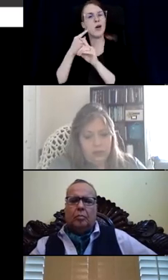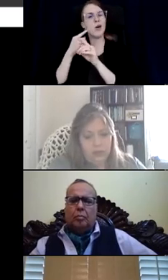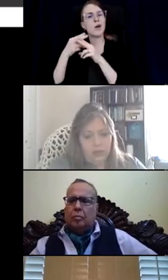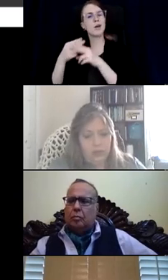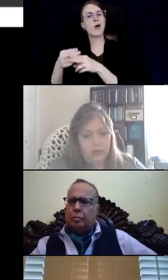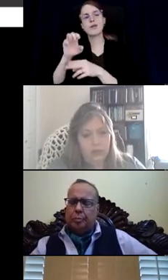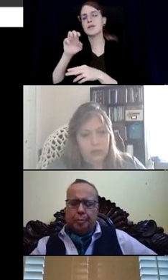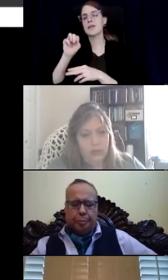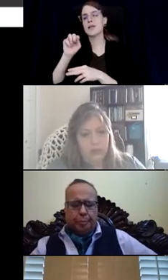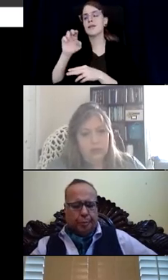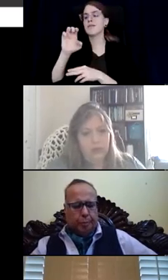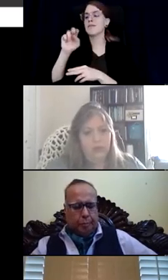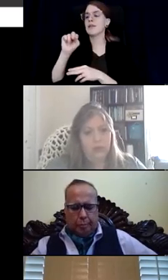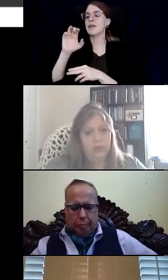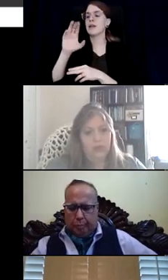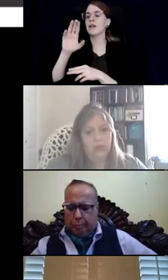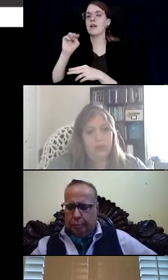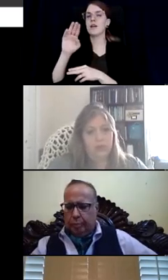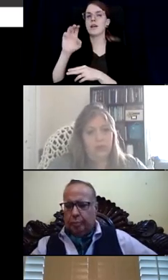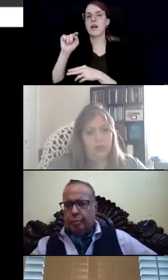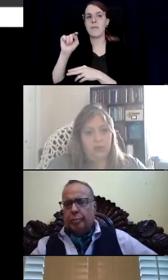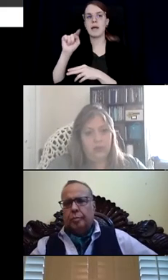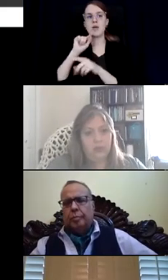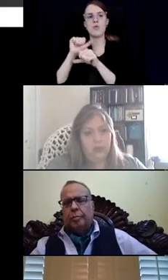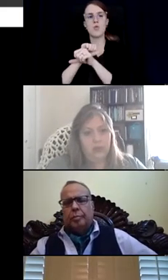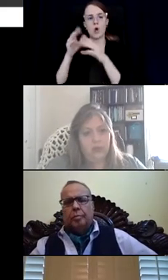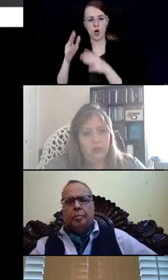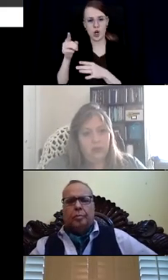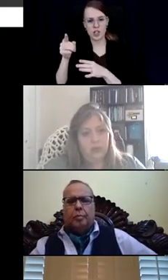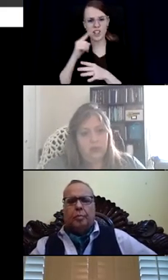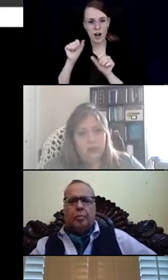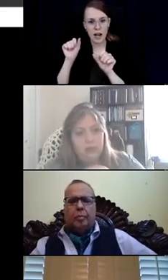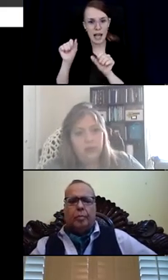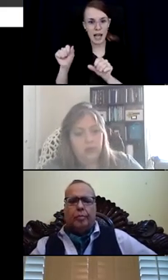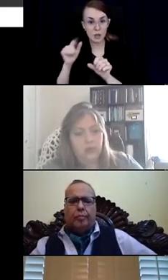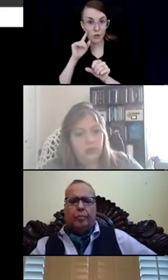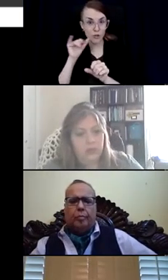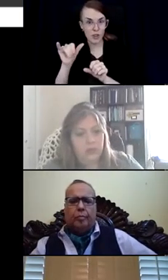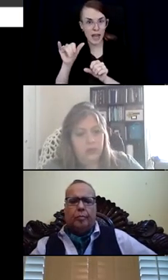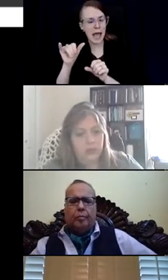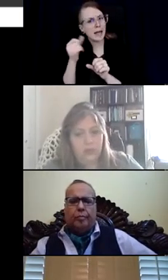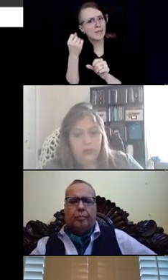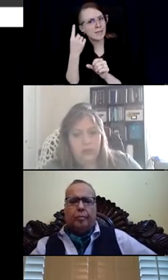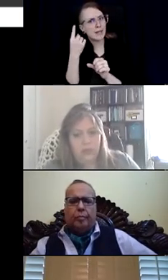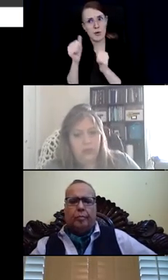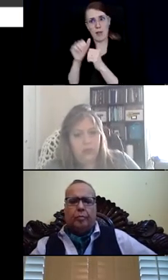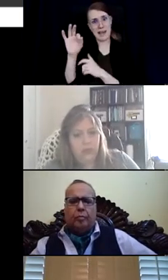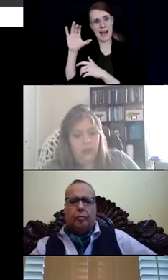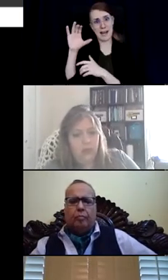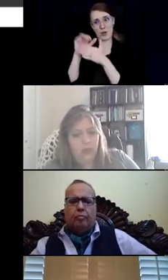for half of that amount at $900. And again, you can still take quite a few courses with $900.